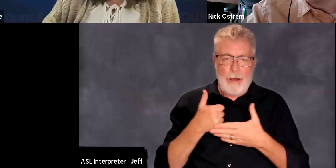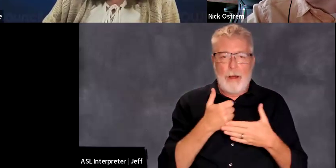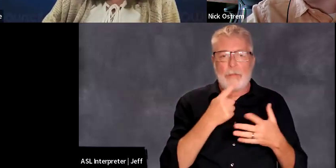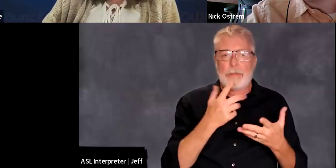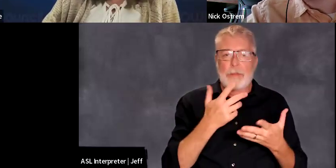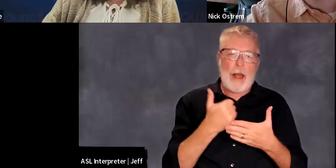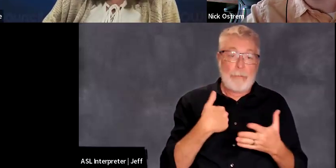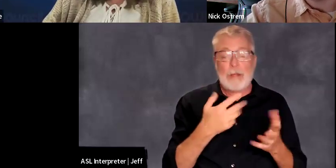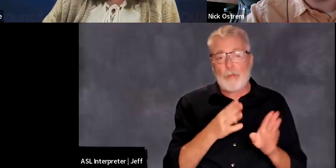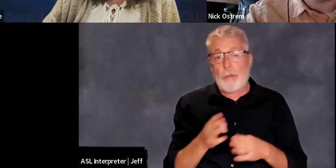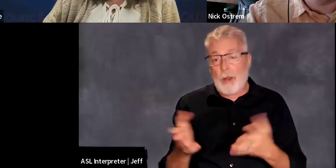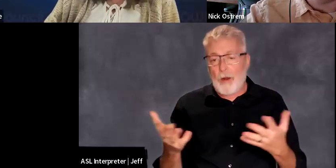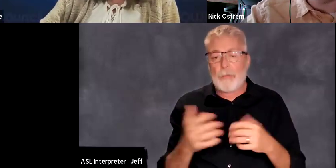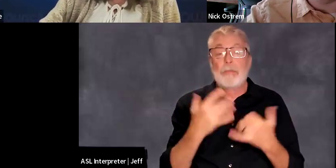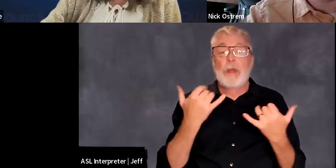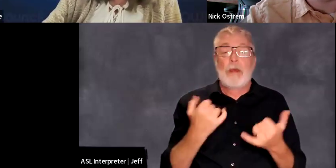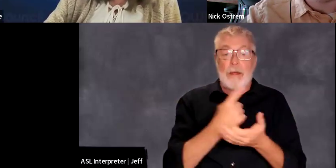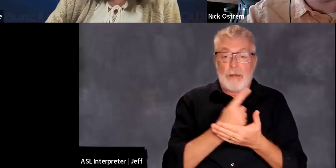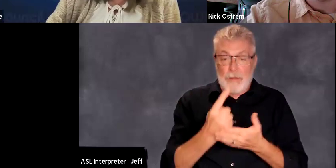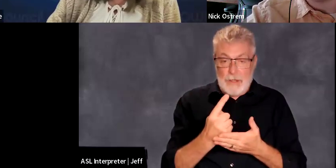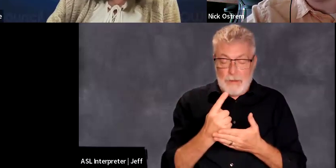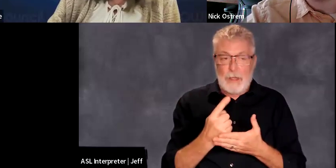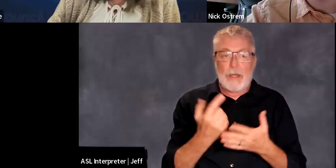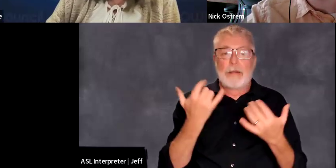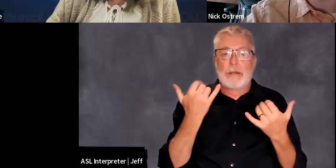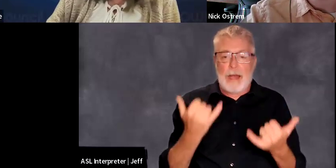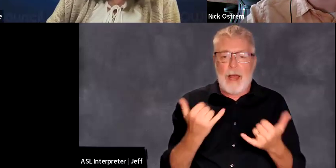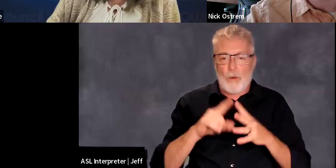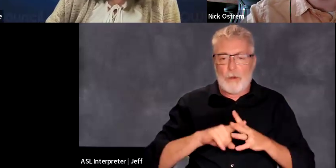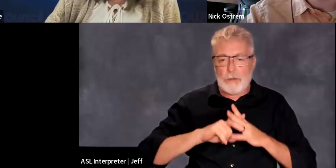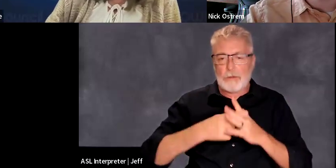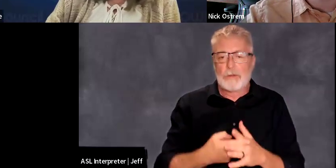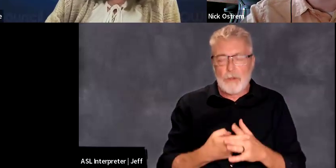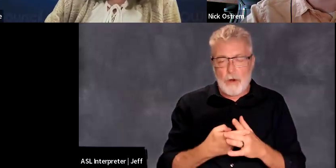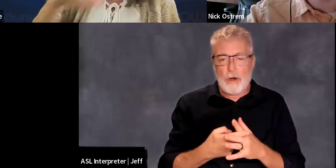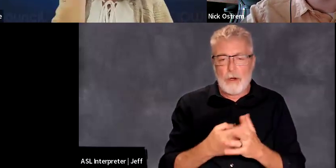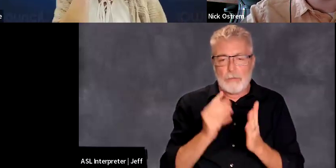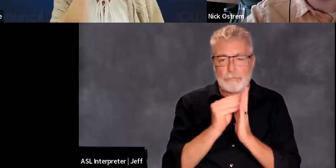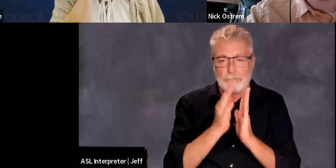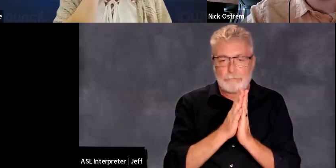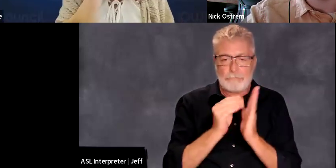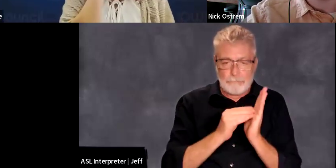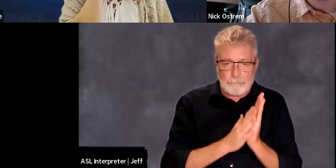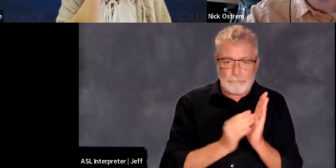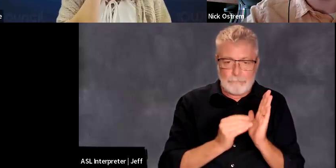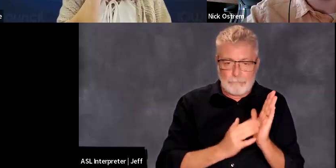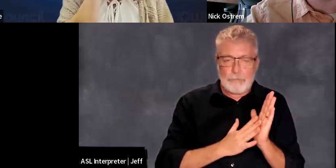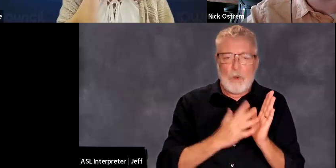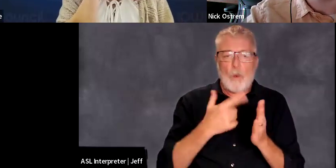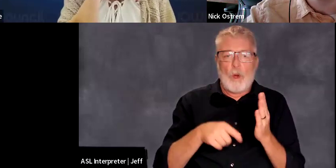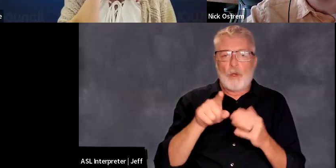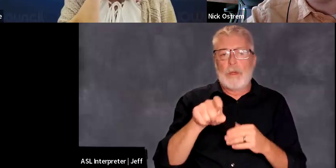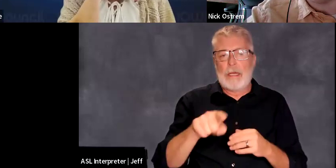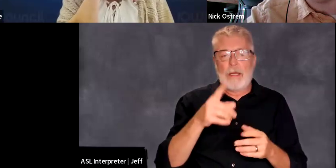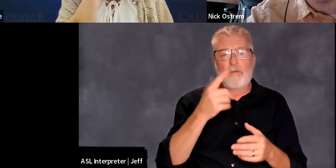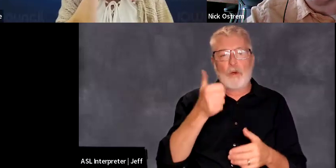prepare. And so this week, we're going to actually get into putting down what you need for you and your